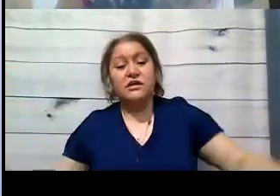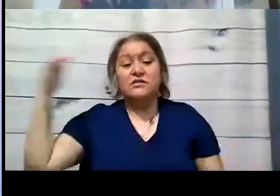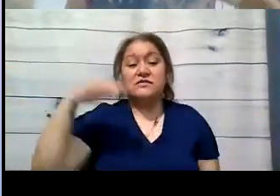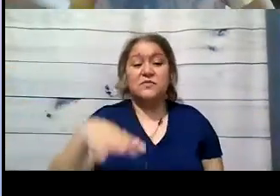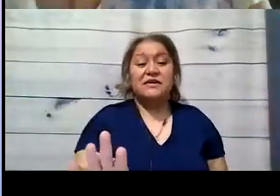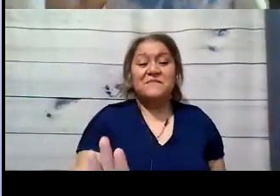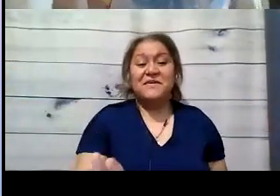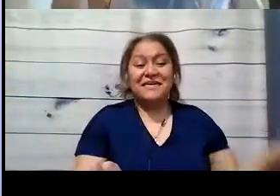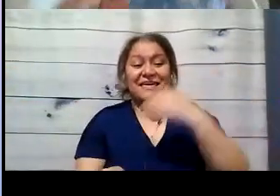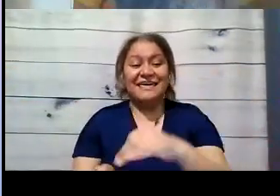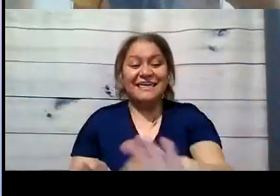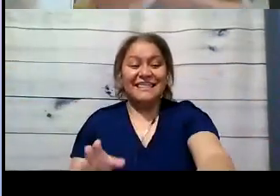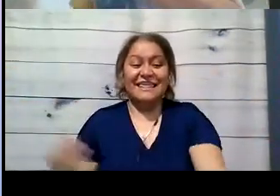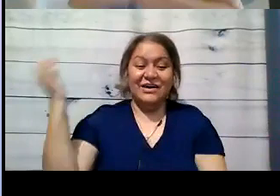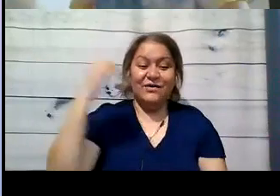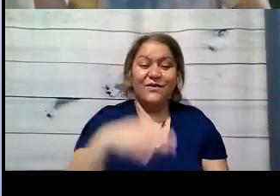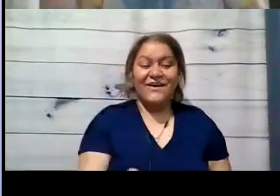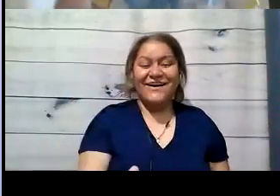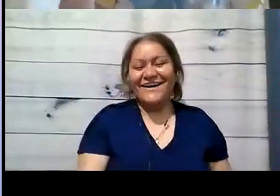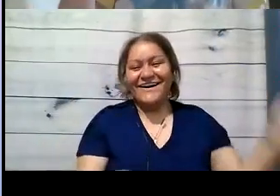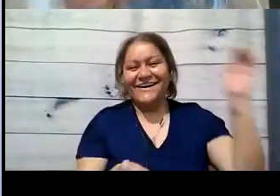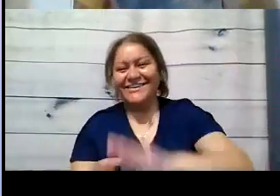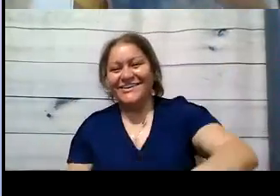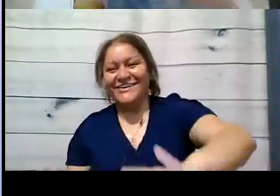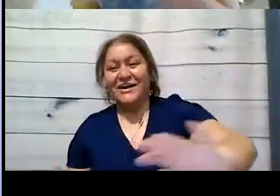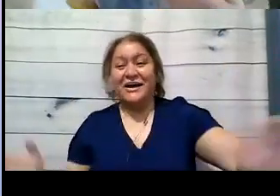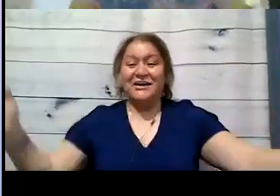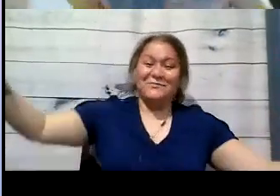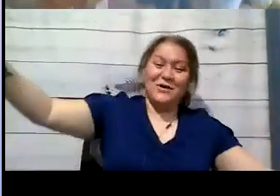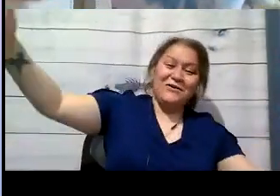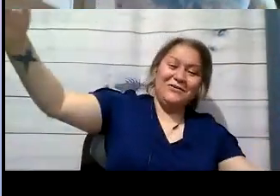a humongous whale swimming in the water.